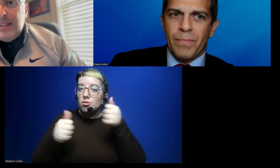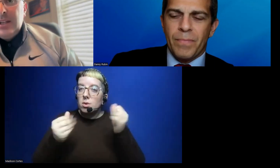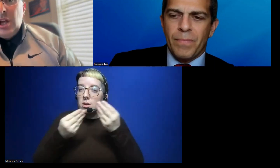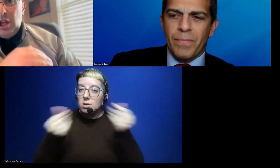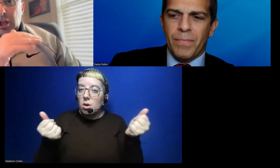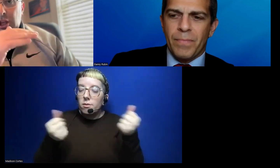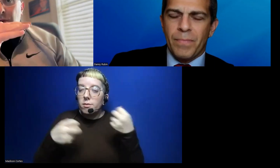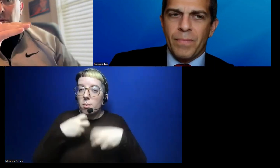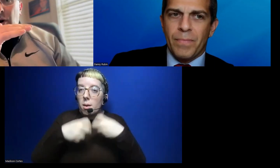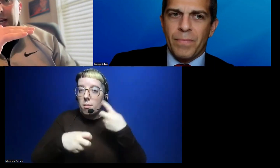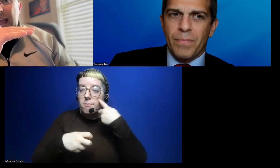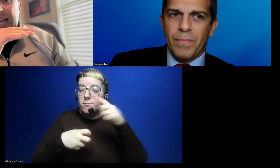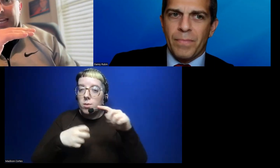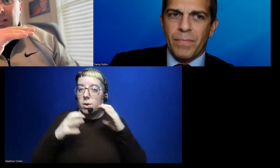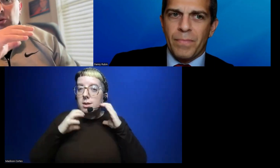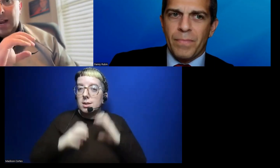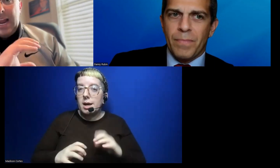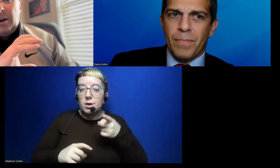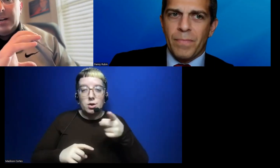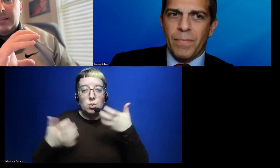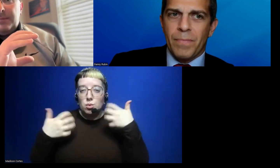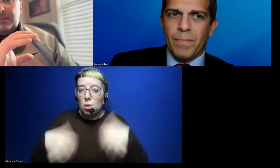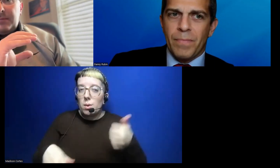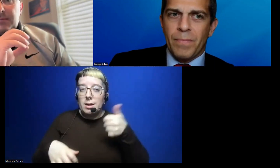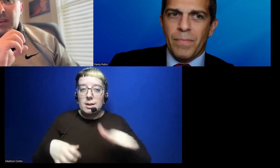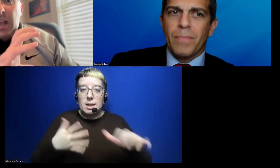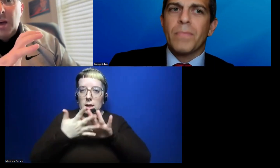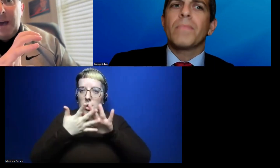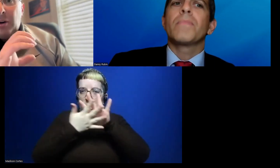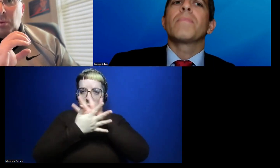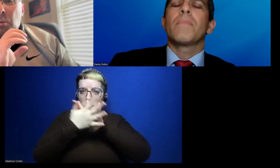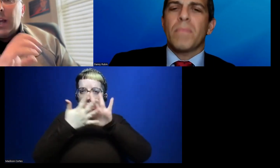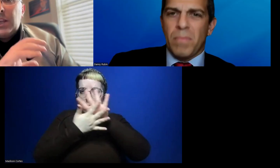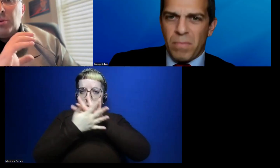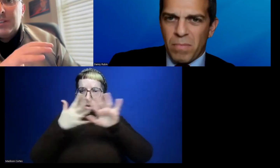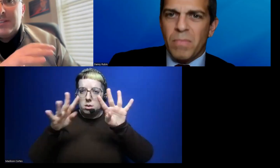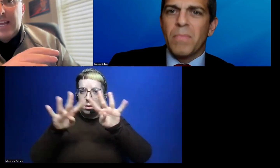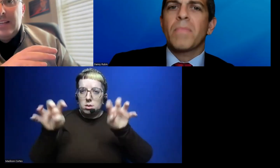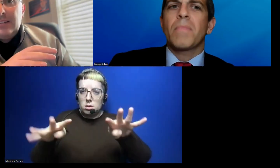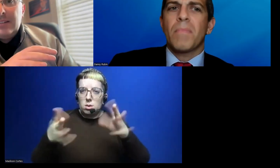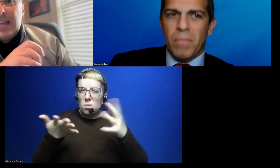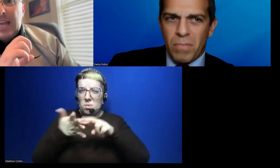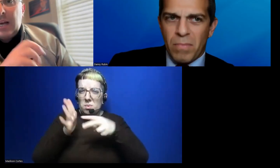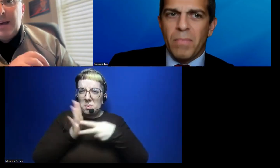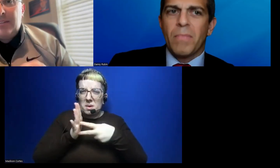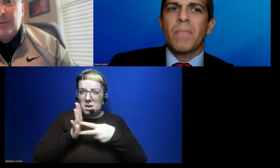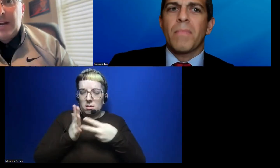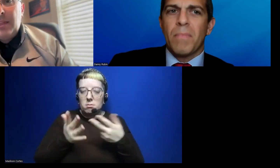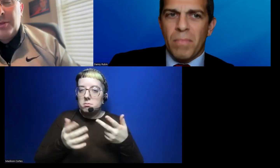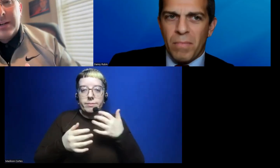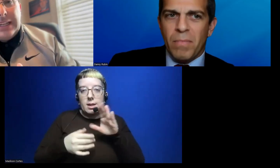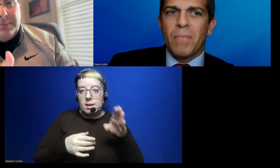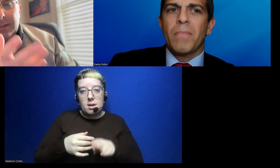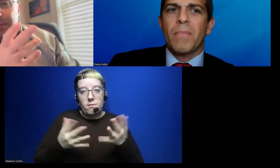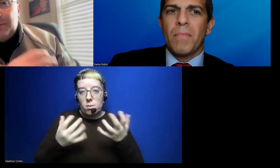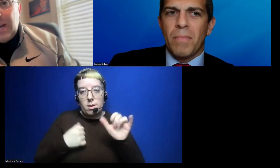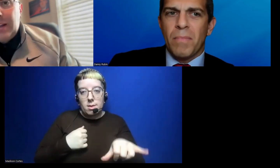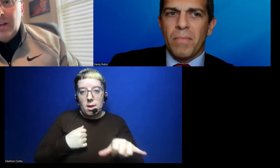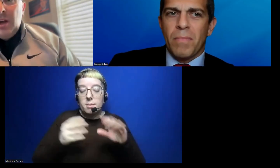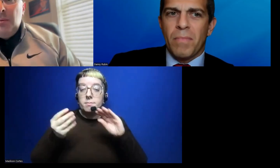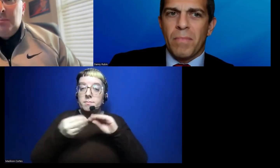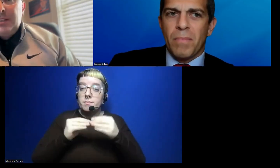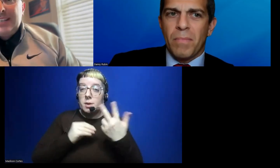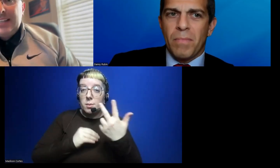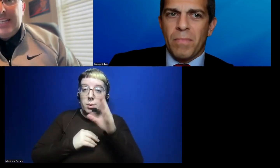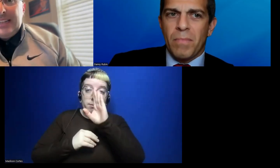a client, you don't want any gray area about what you were saying and come back from there. And three, to be